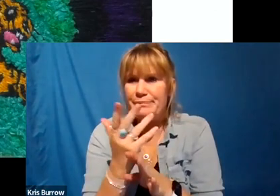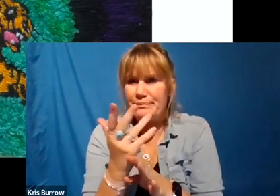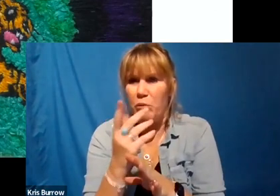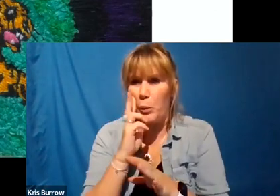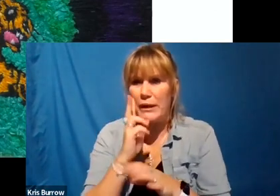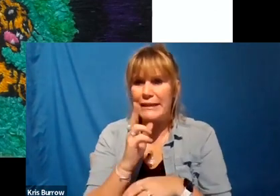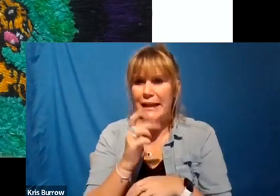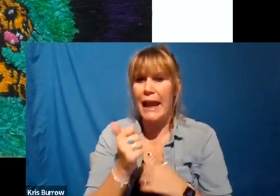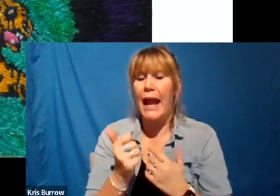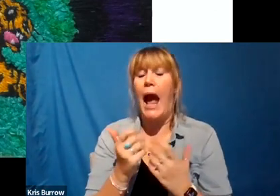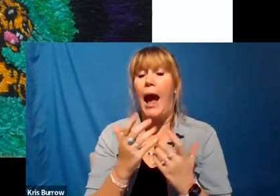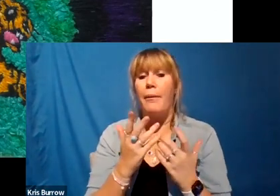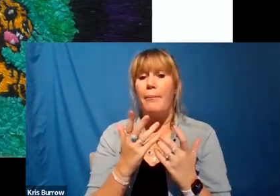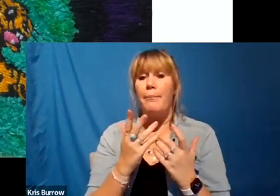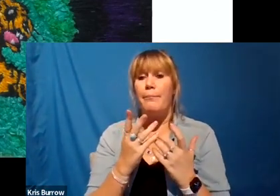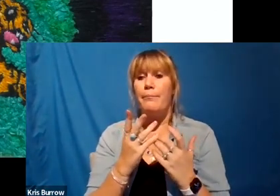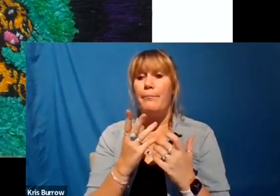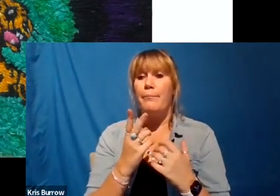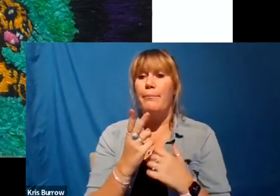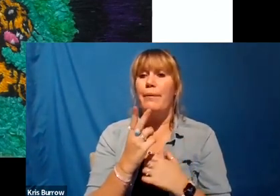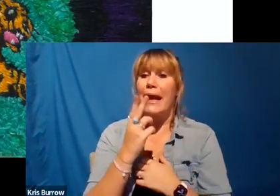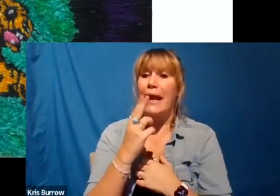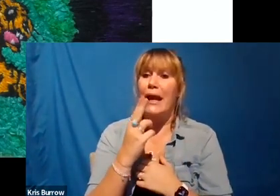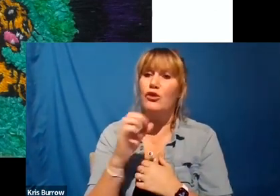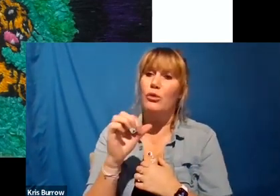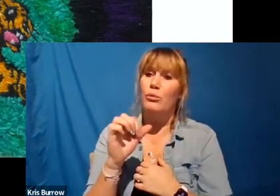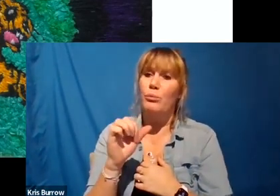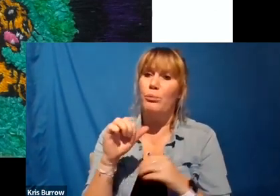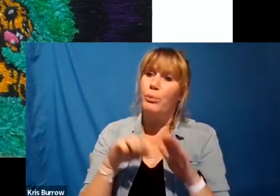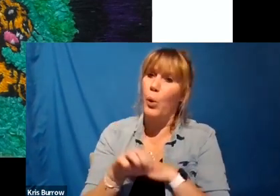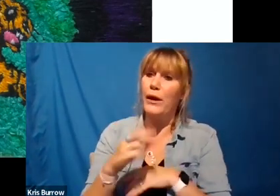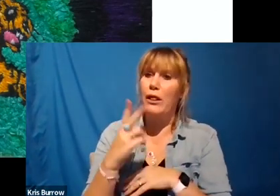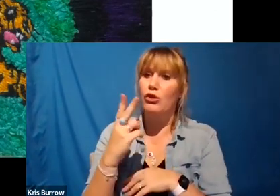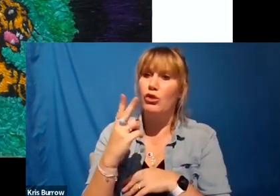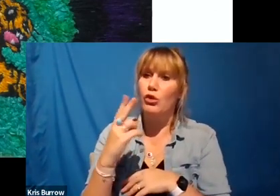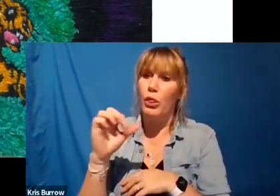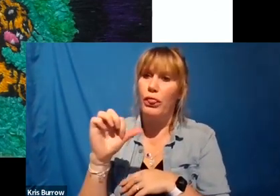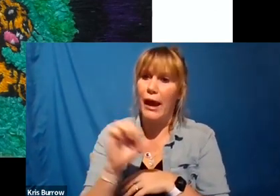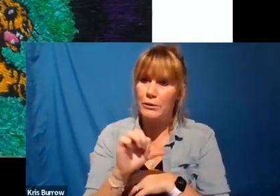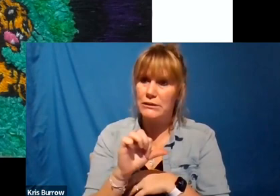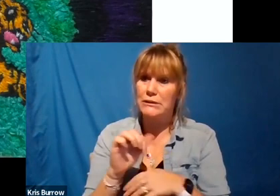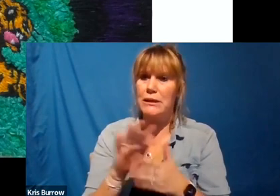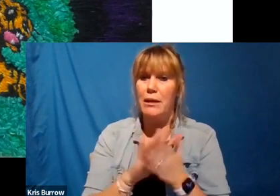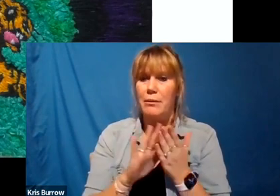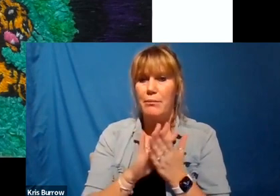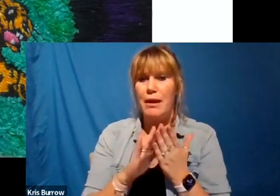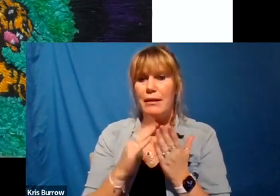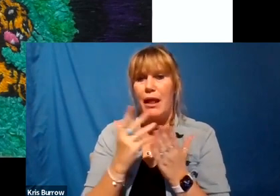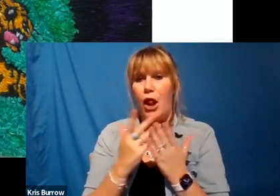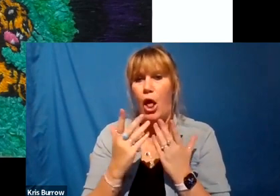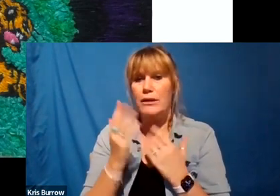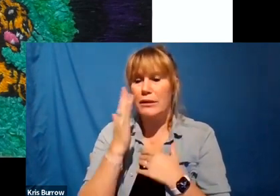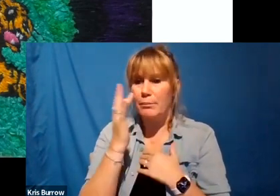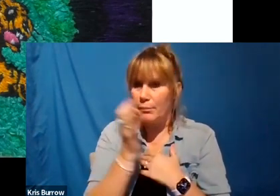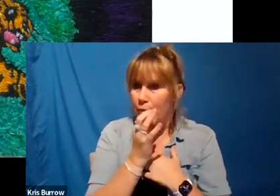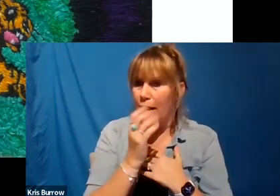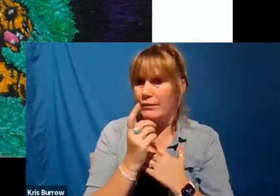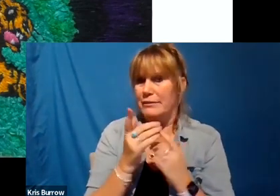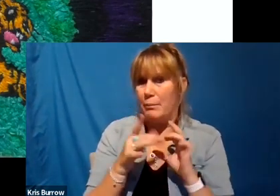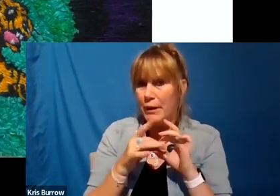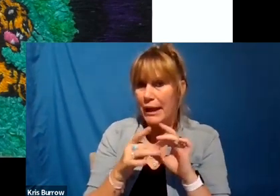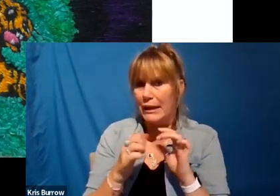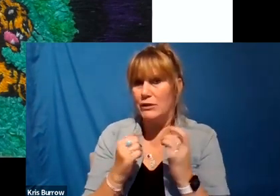millennial, there's lots of plants in the embroidery. I feel like that's sort of like a prerequisite for almost